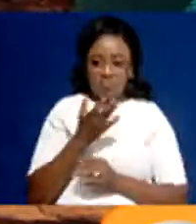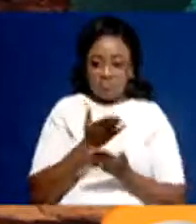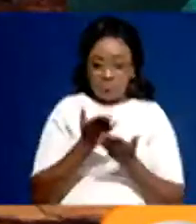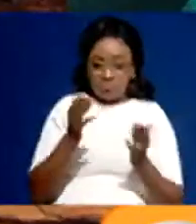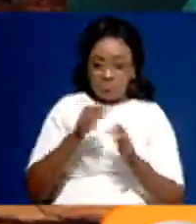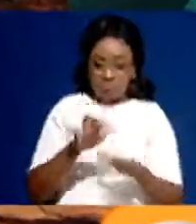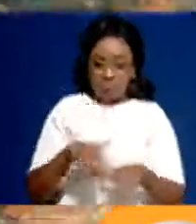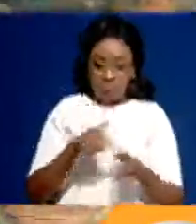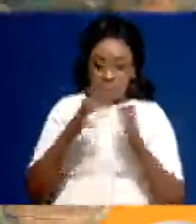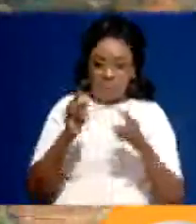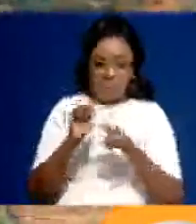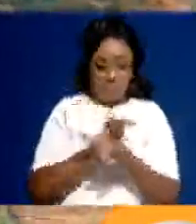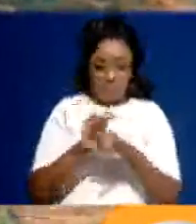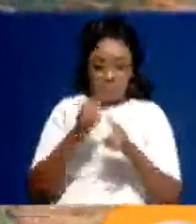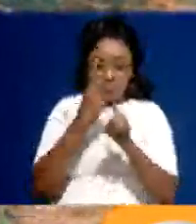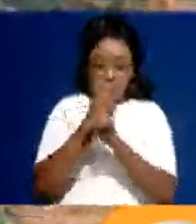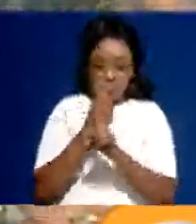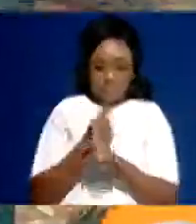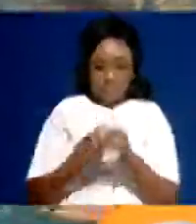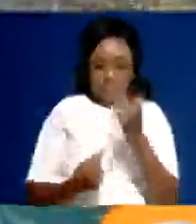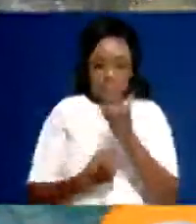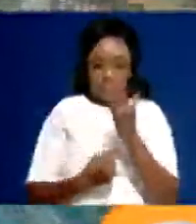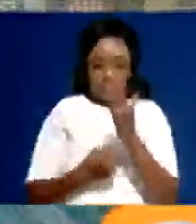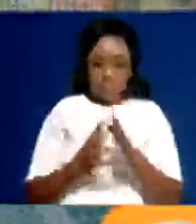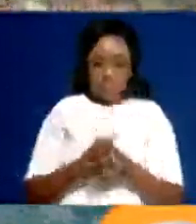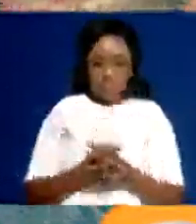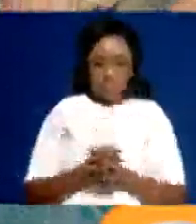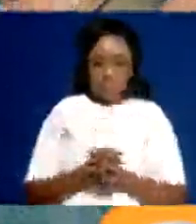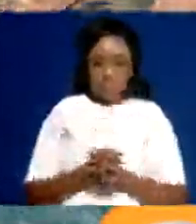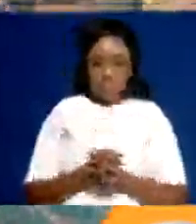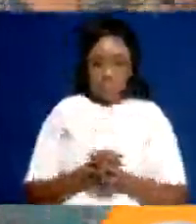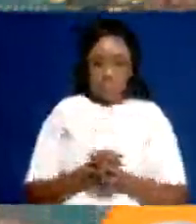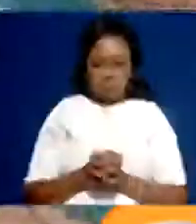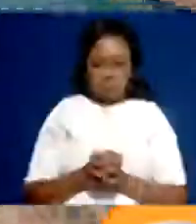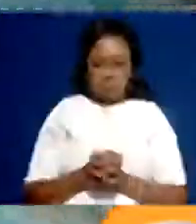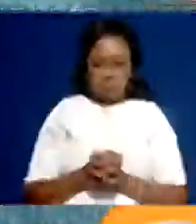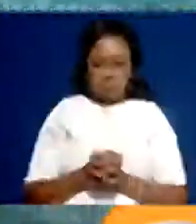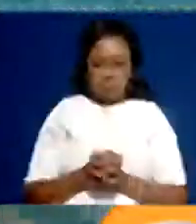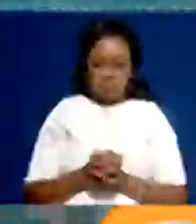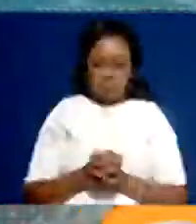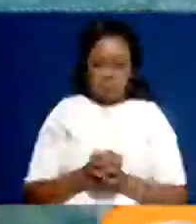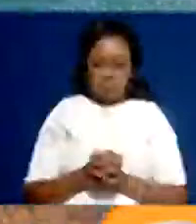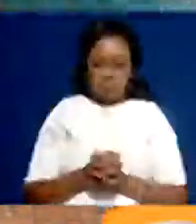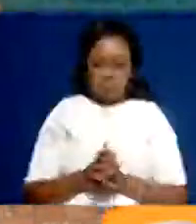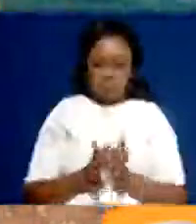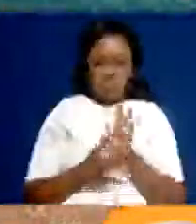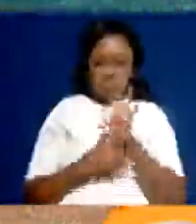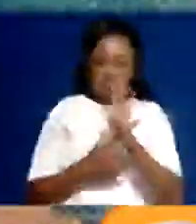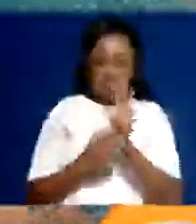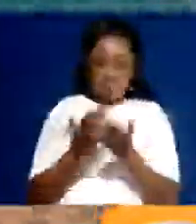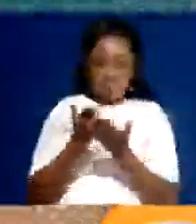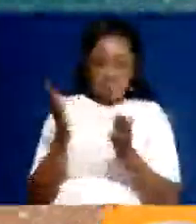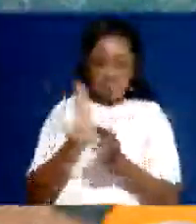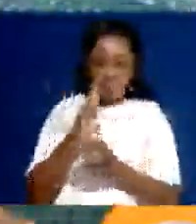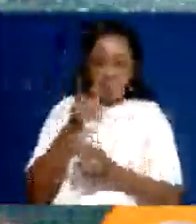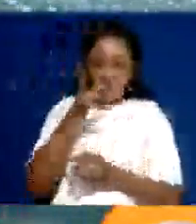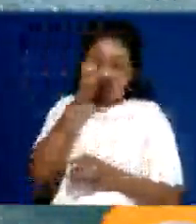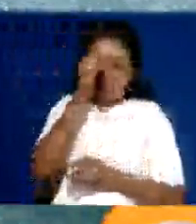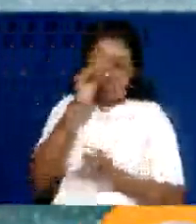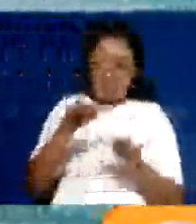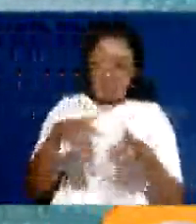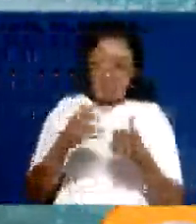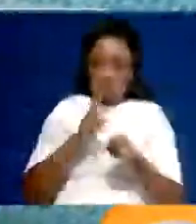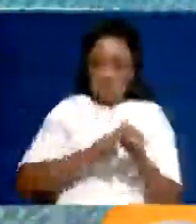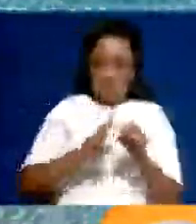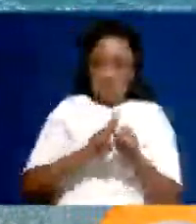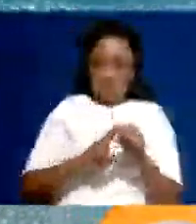other technologies, which include use of shade nets and biopesticides. In particular, they will learn how to service land,